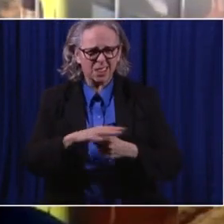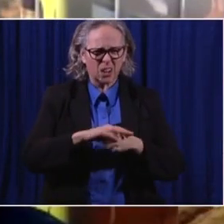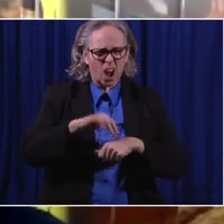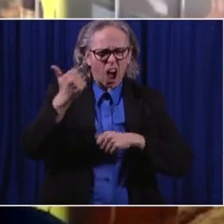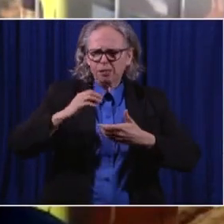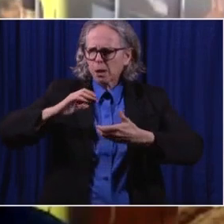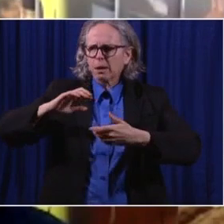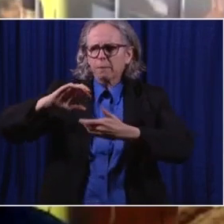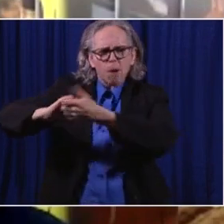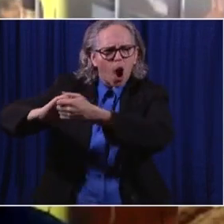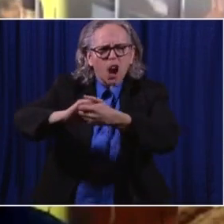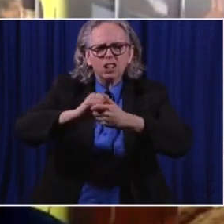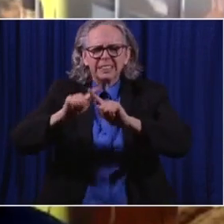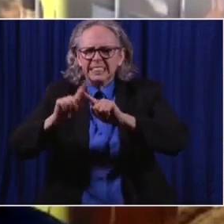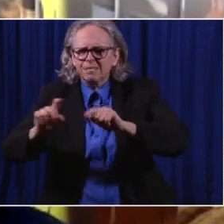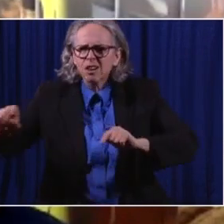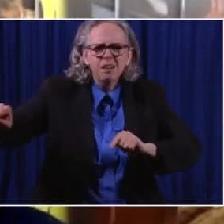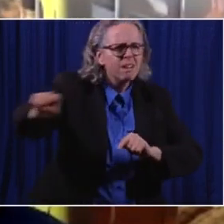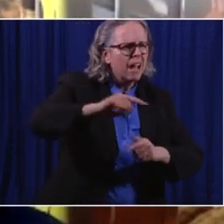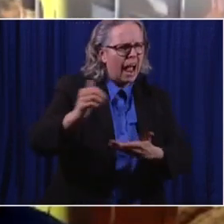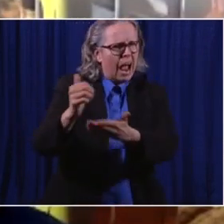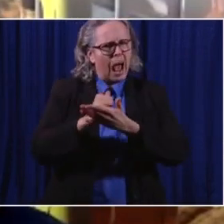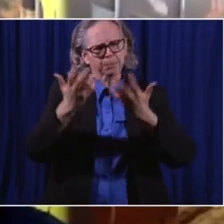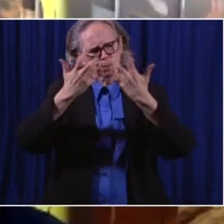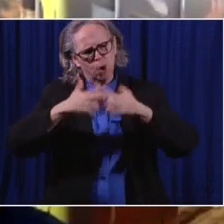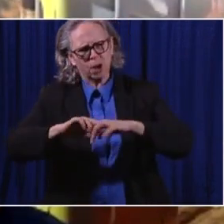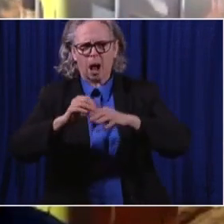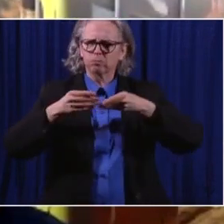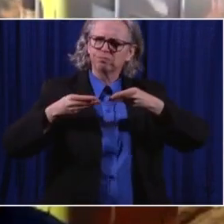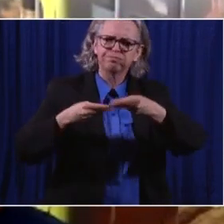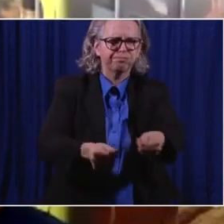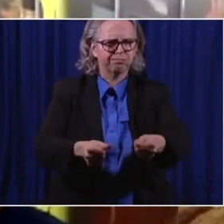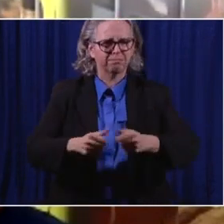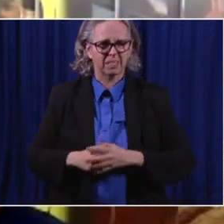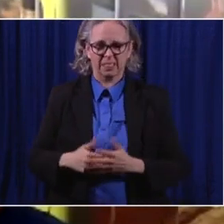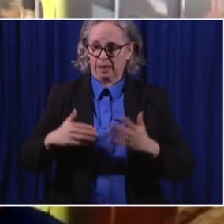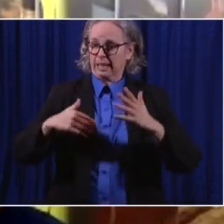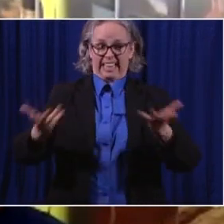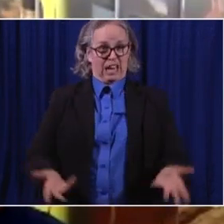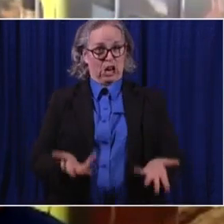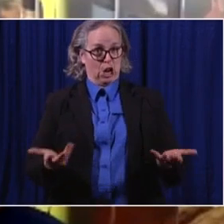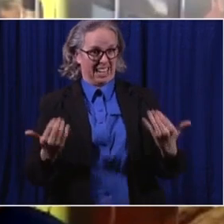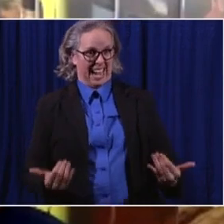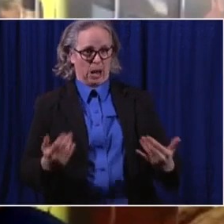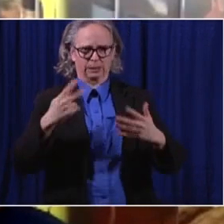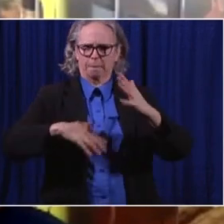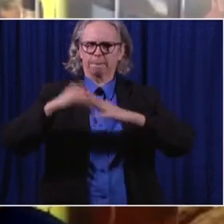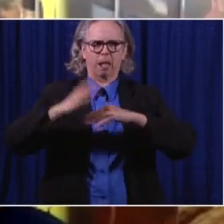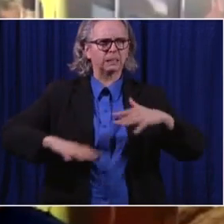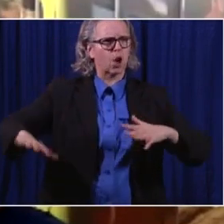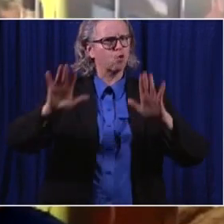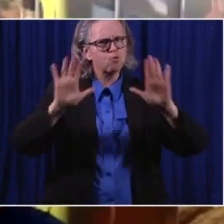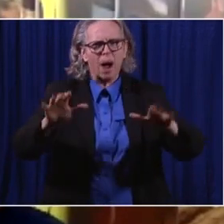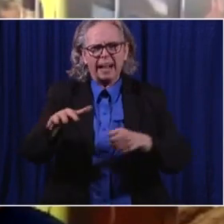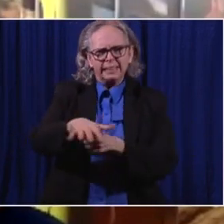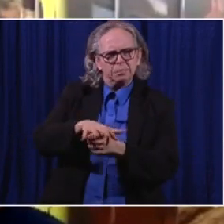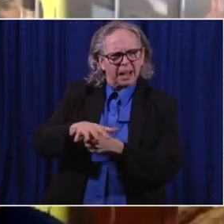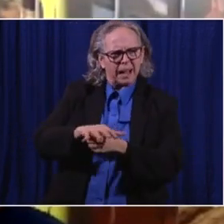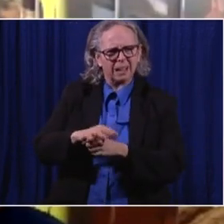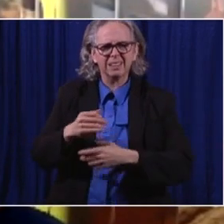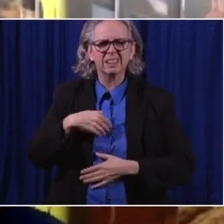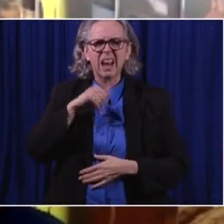We have, just a great space to do this in, and none of that is because any one agency is working